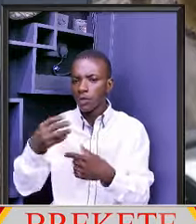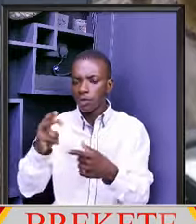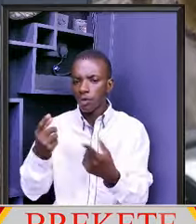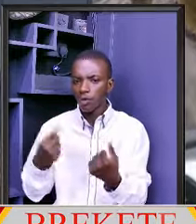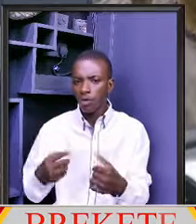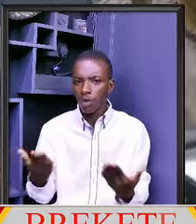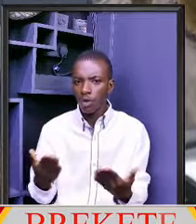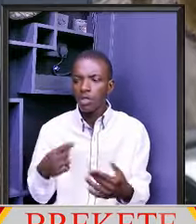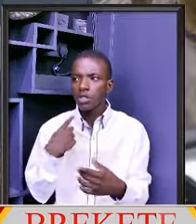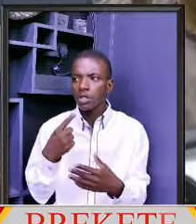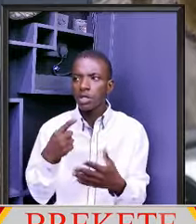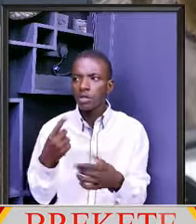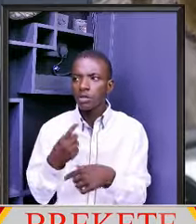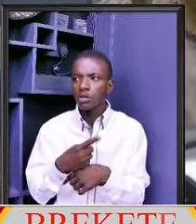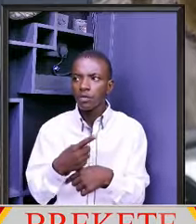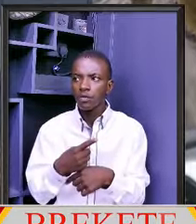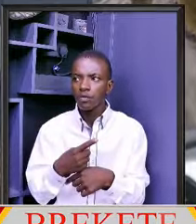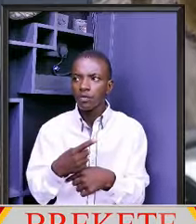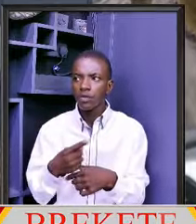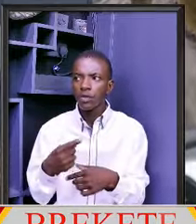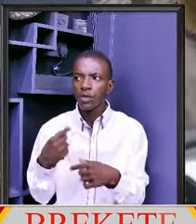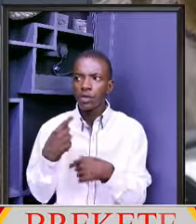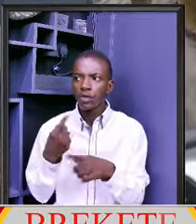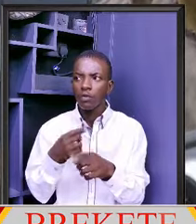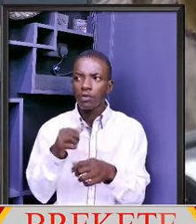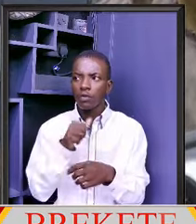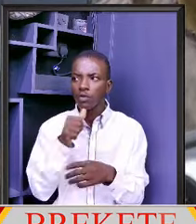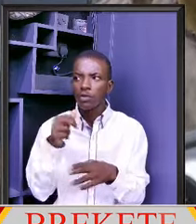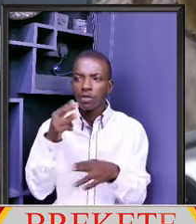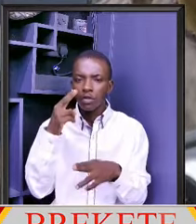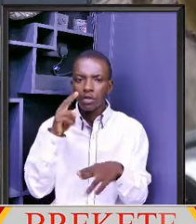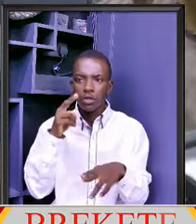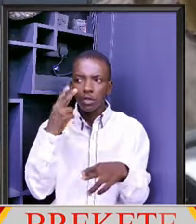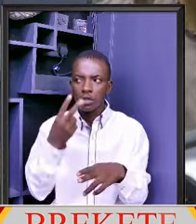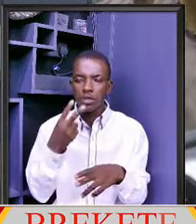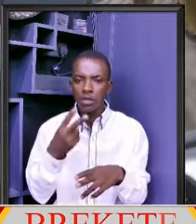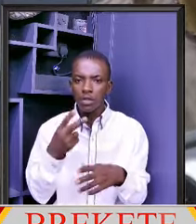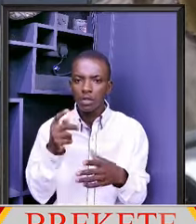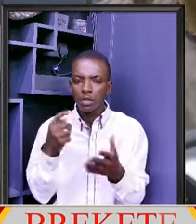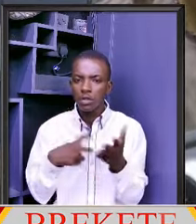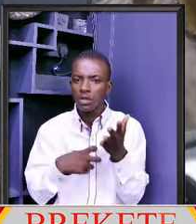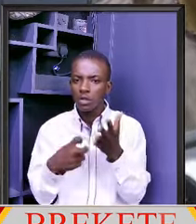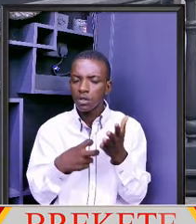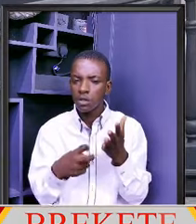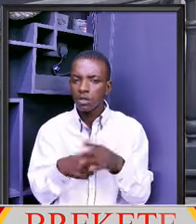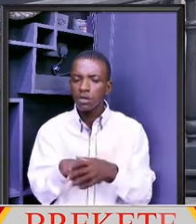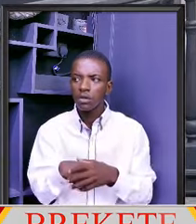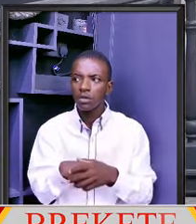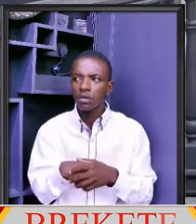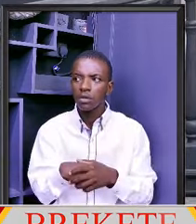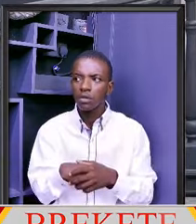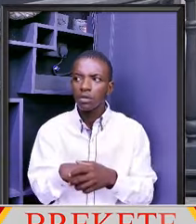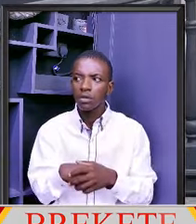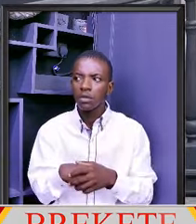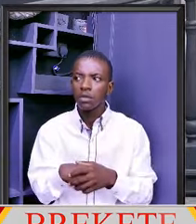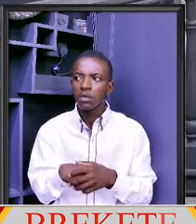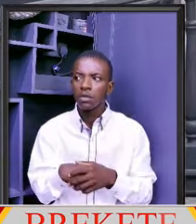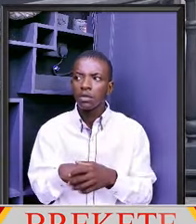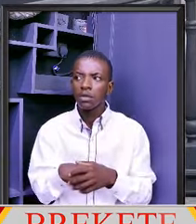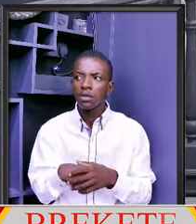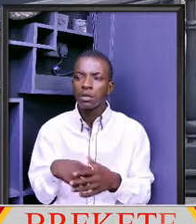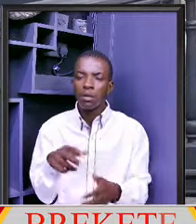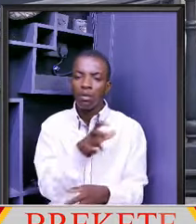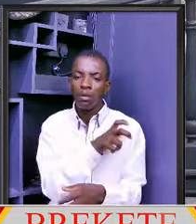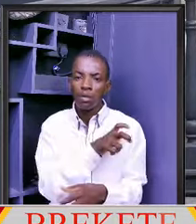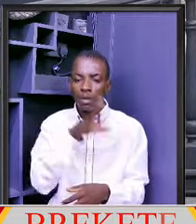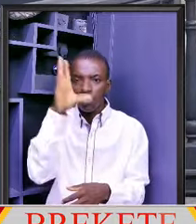here, he will tell you from the day they made the financial secretary, yes, today they have not seen ticket. Yes. My ordinary president, he has not seen ticket. He's a